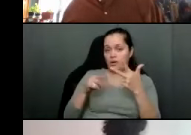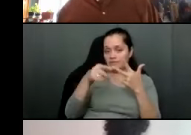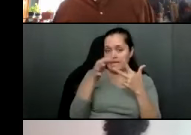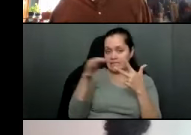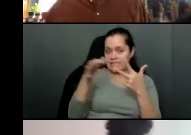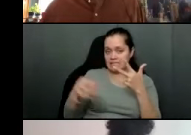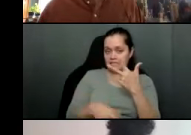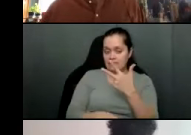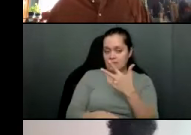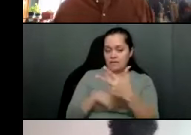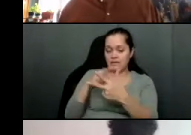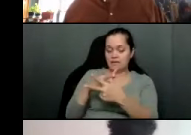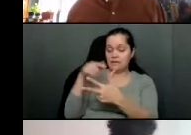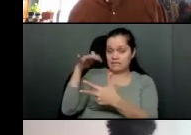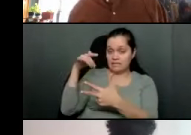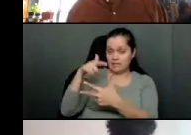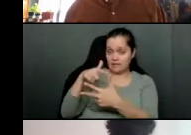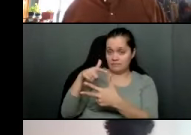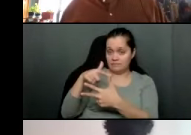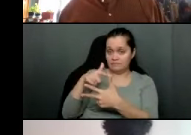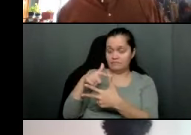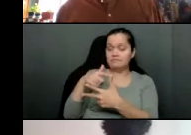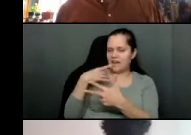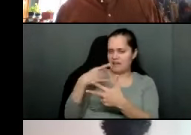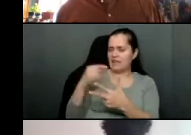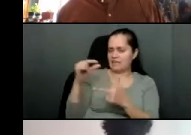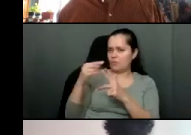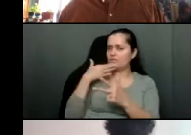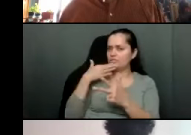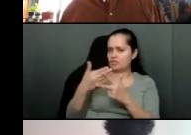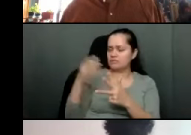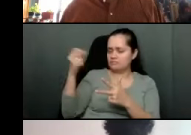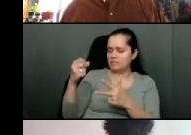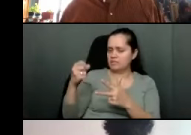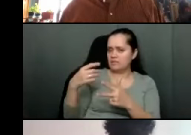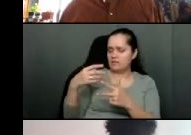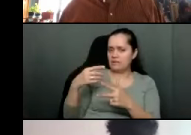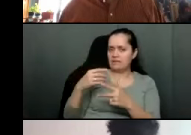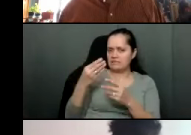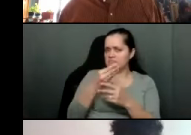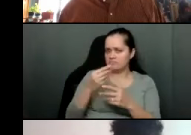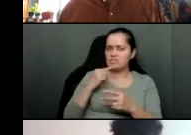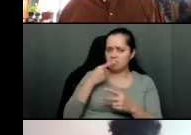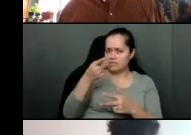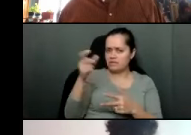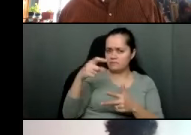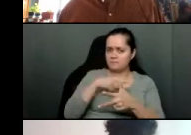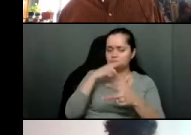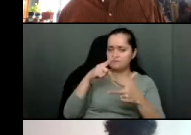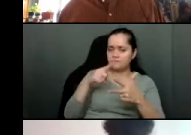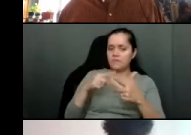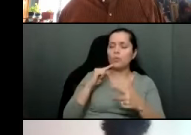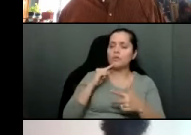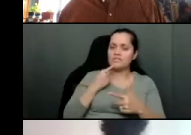sentence. Study. All right, I like that that word is in here. Yeah, we're serious about this. We're